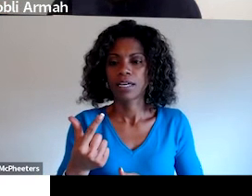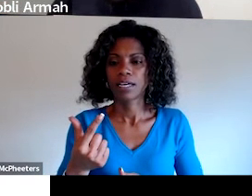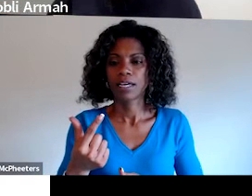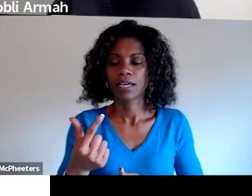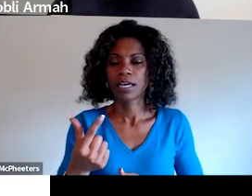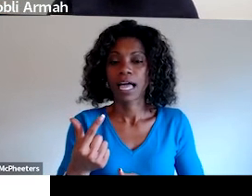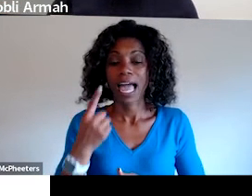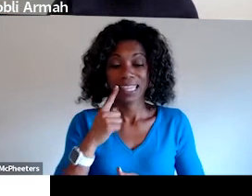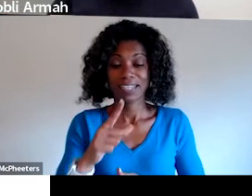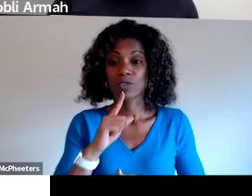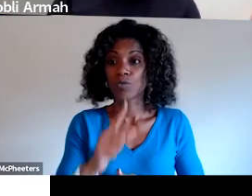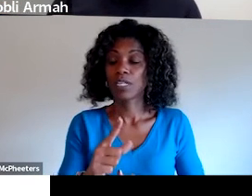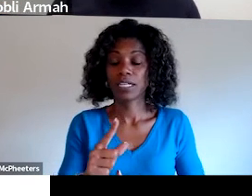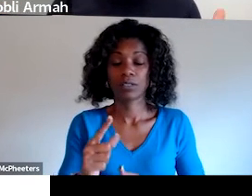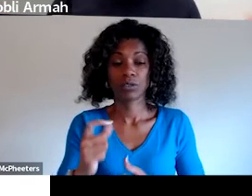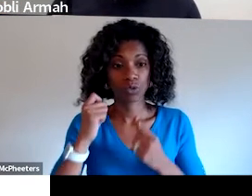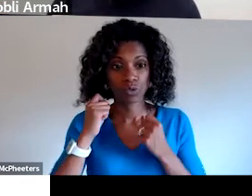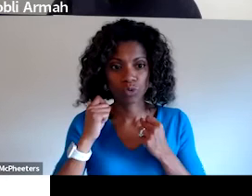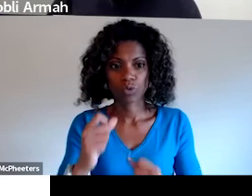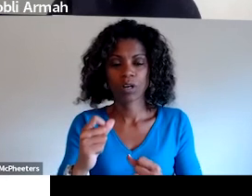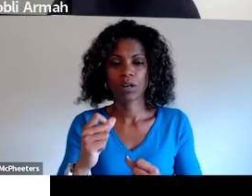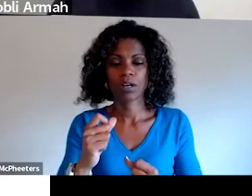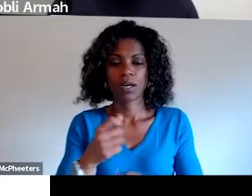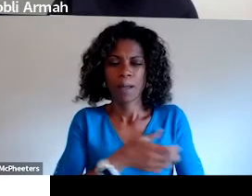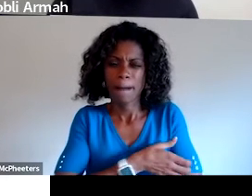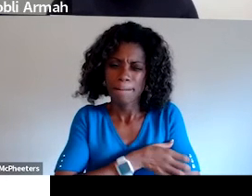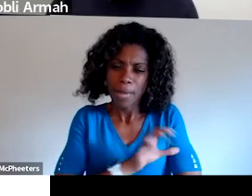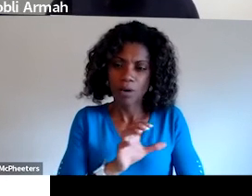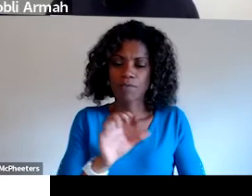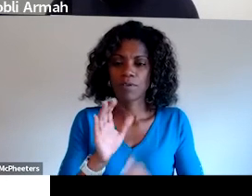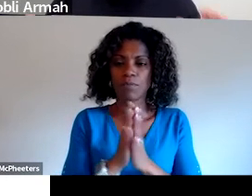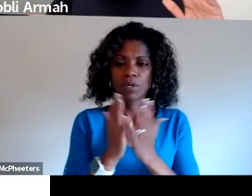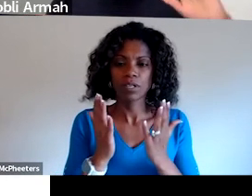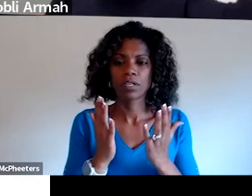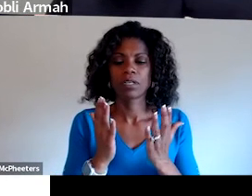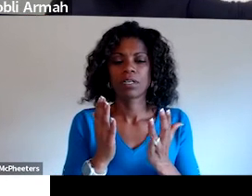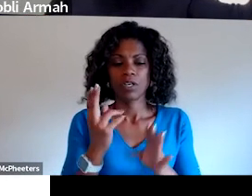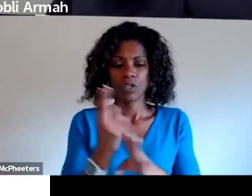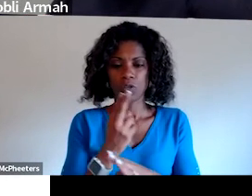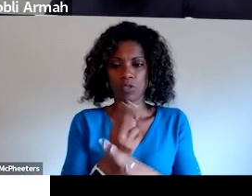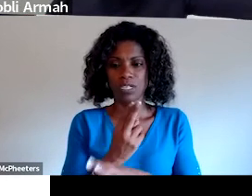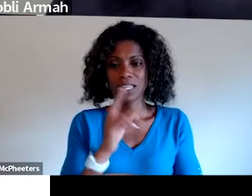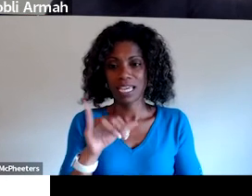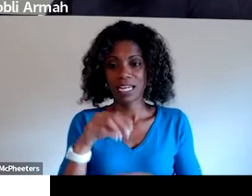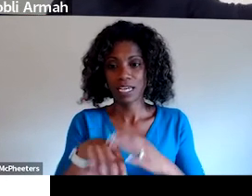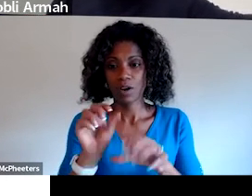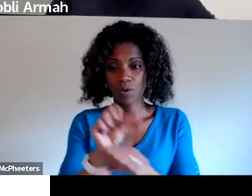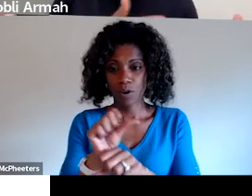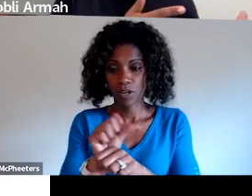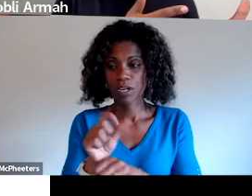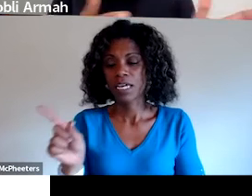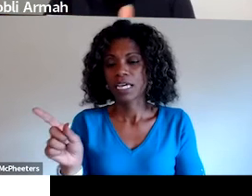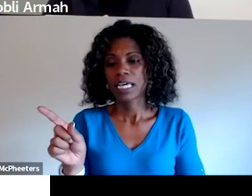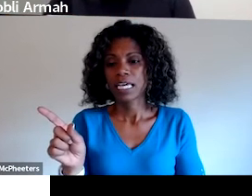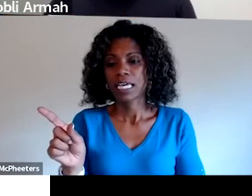it's powerful. And I've studied his target universalism framework. We use it in our work. John Powell needs his flowers now